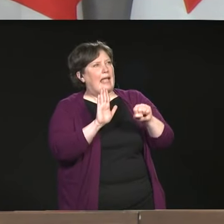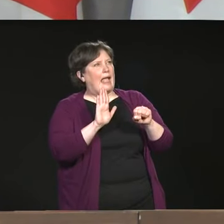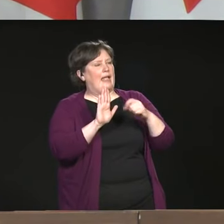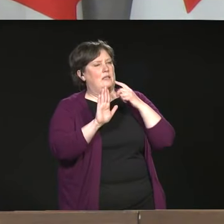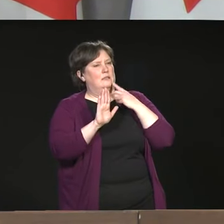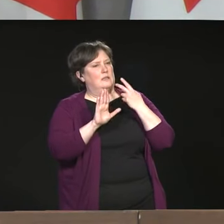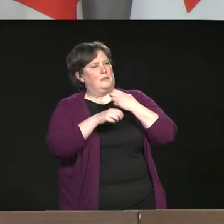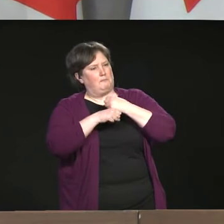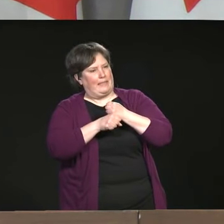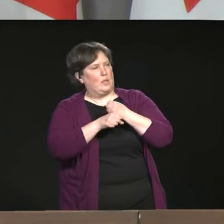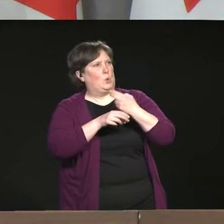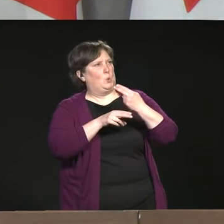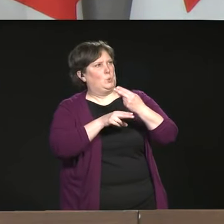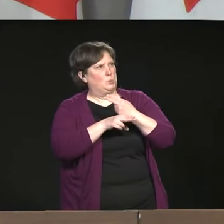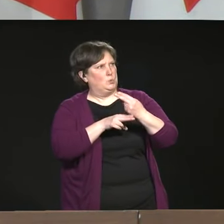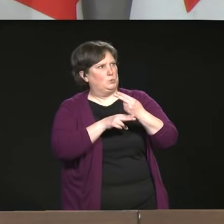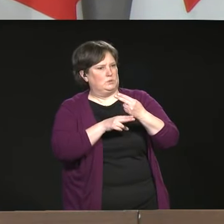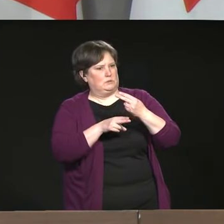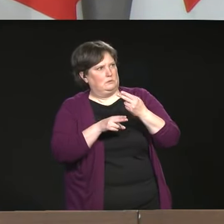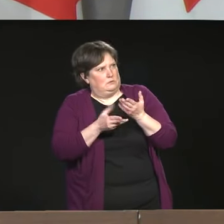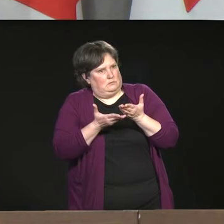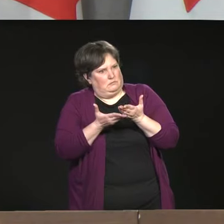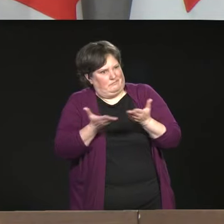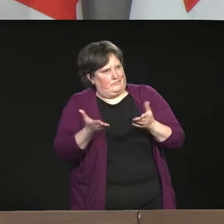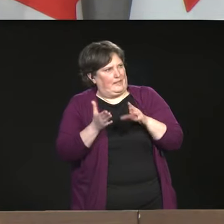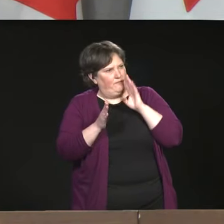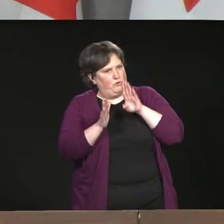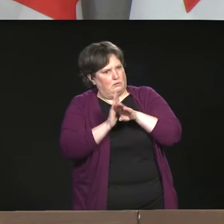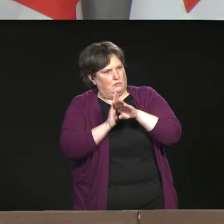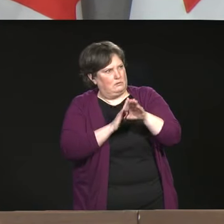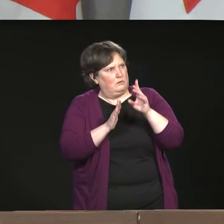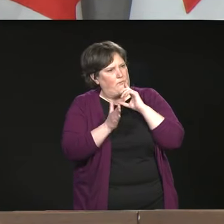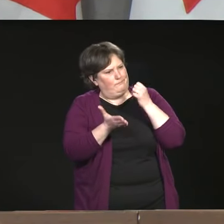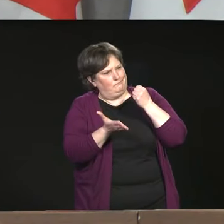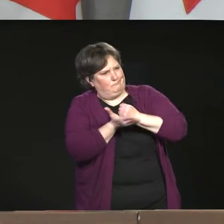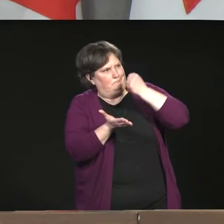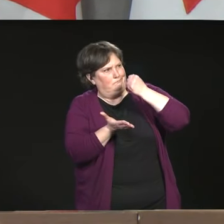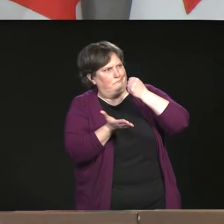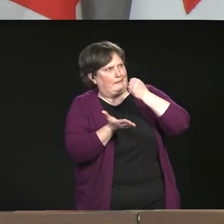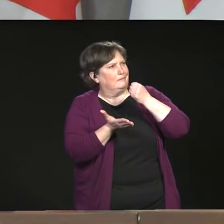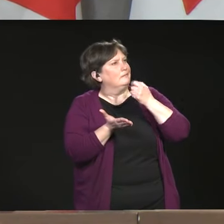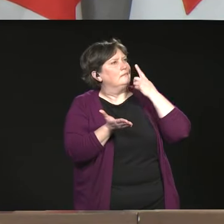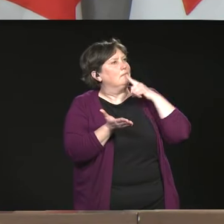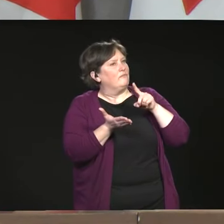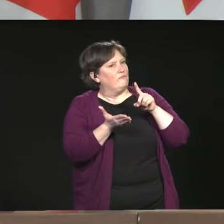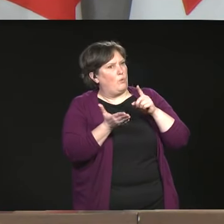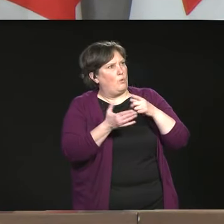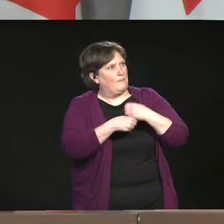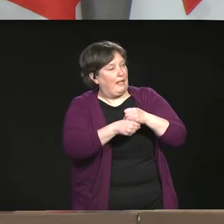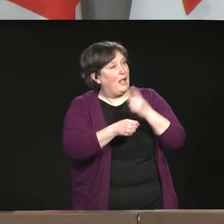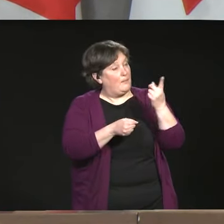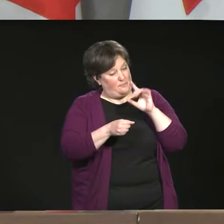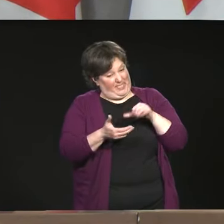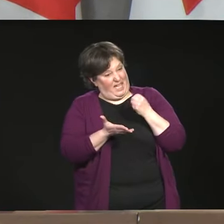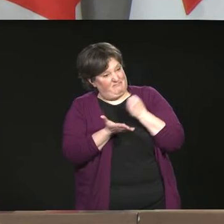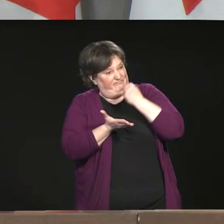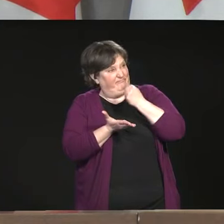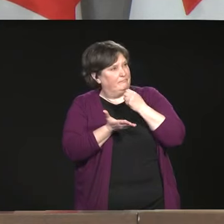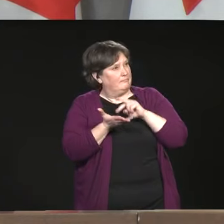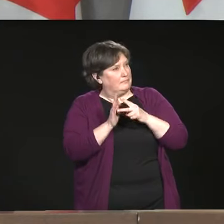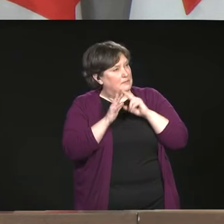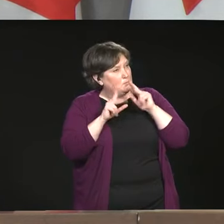extent necessary to respond to the public health emergency. I'm wondering, does this apply to drugs, and could it lead to compulsory licensing for